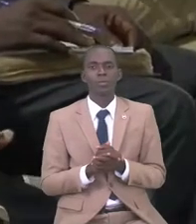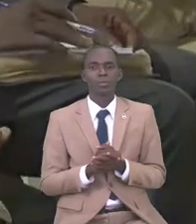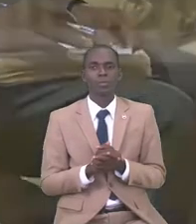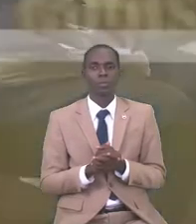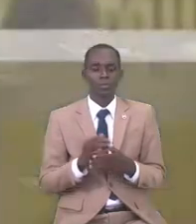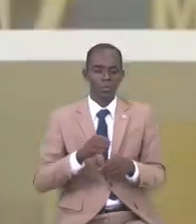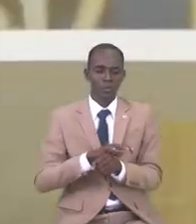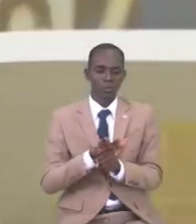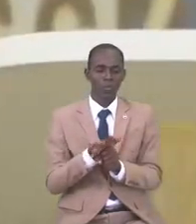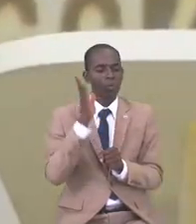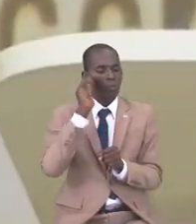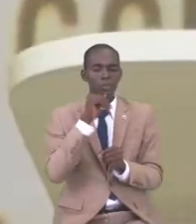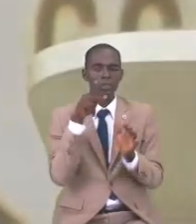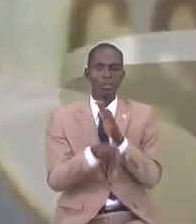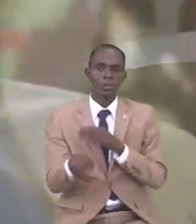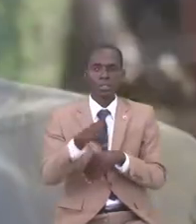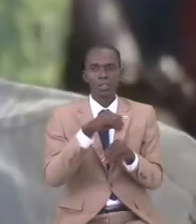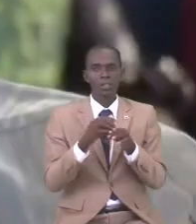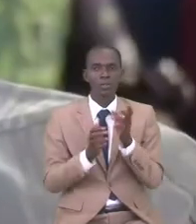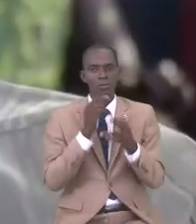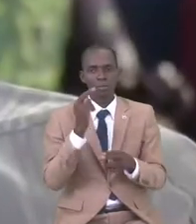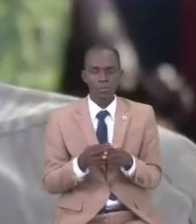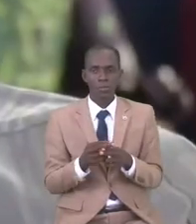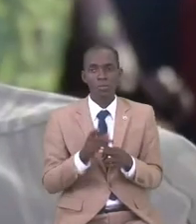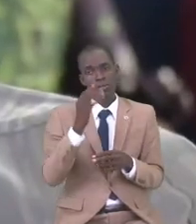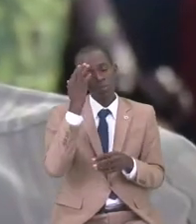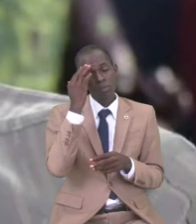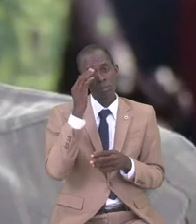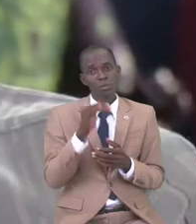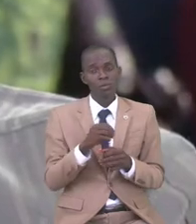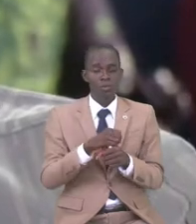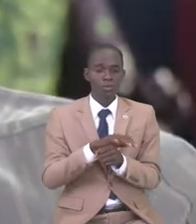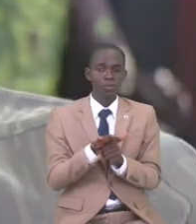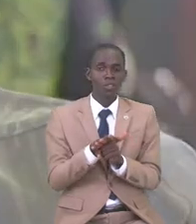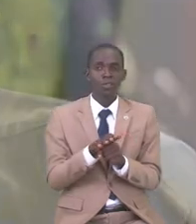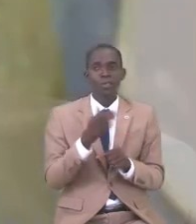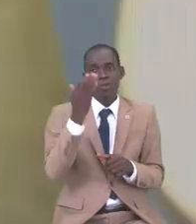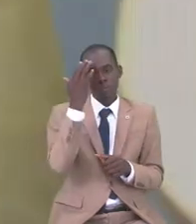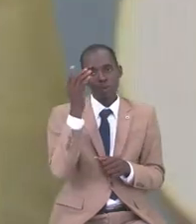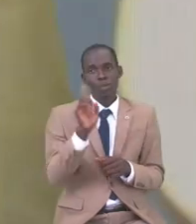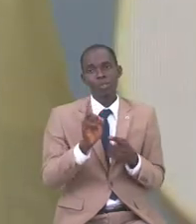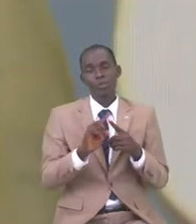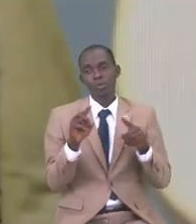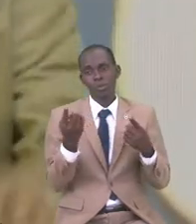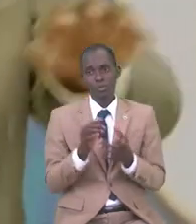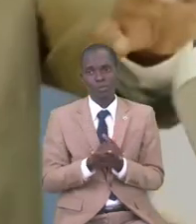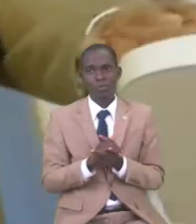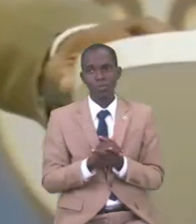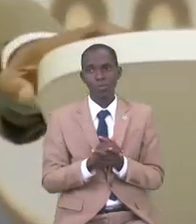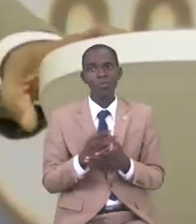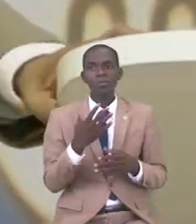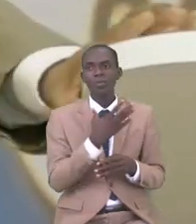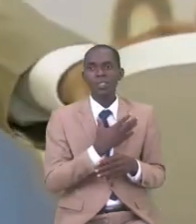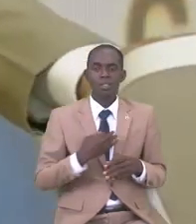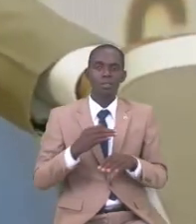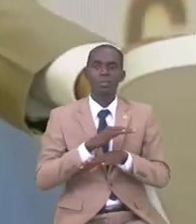COVID will not kill you. You know, COVID knows where to go. And it doesn't go